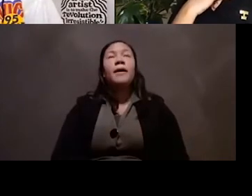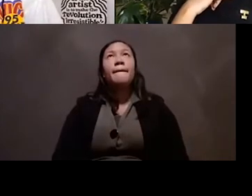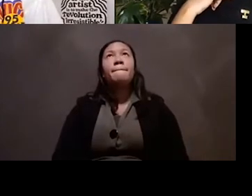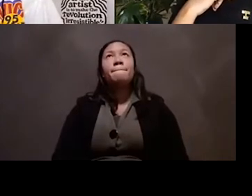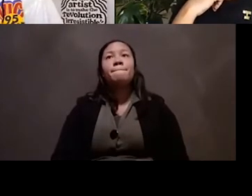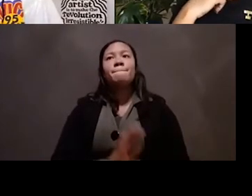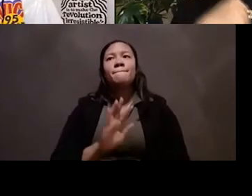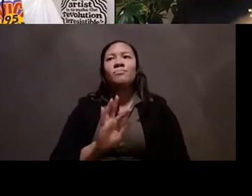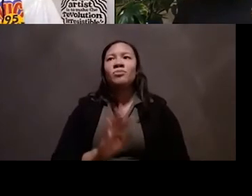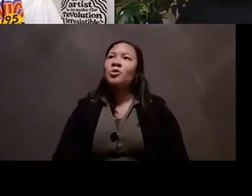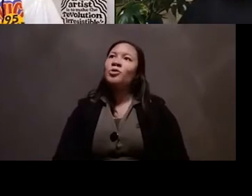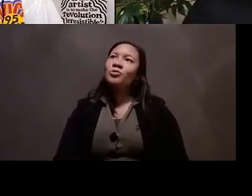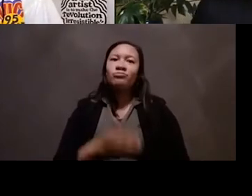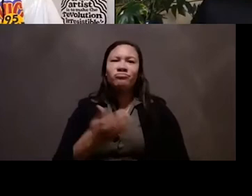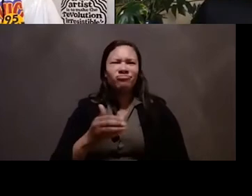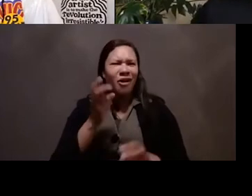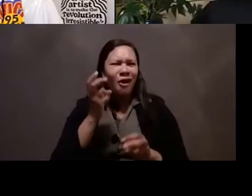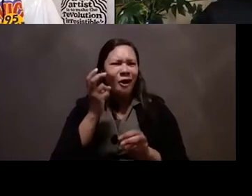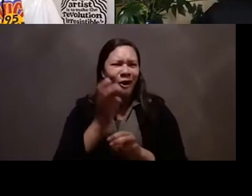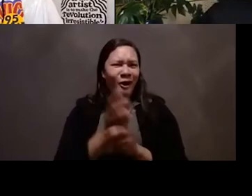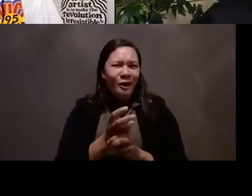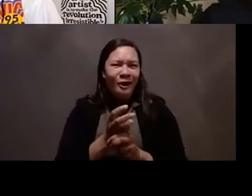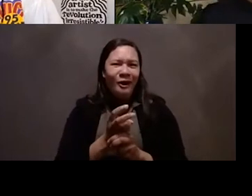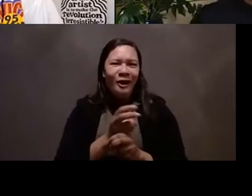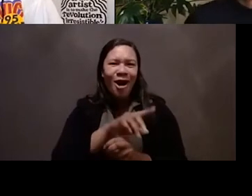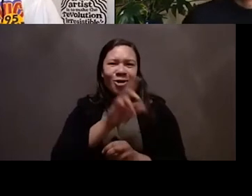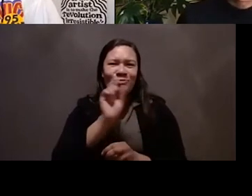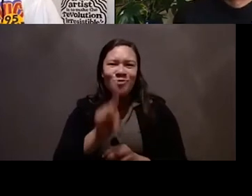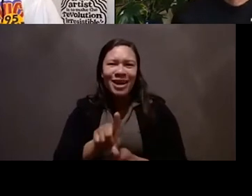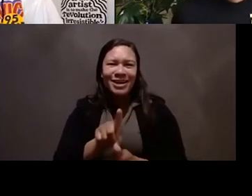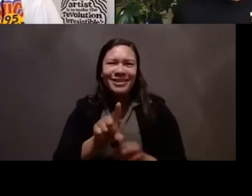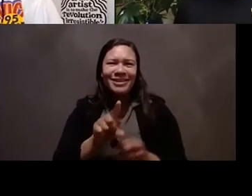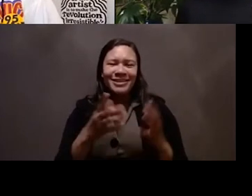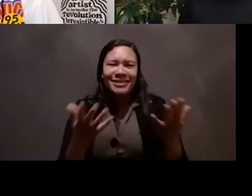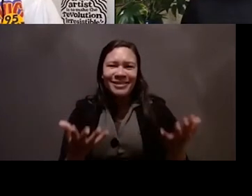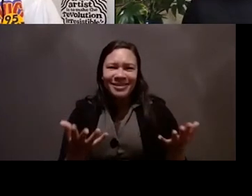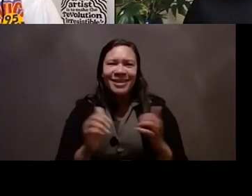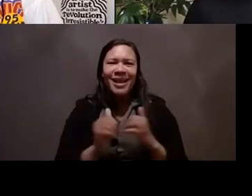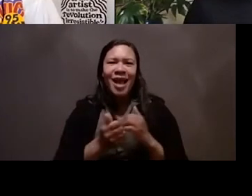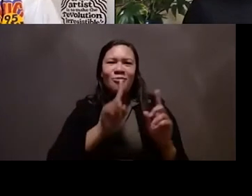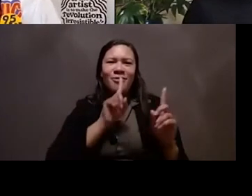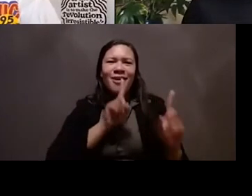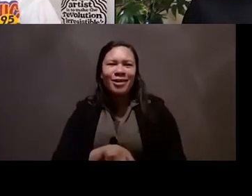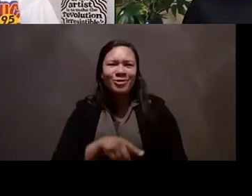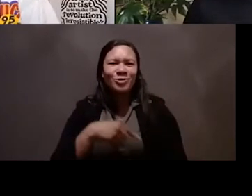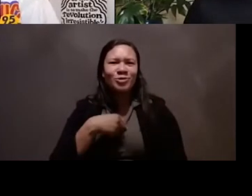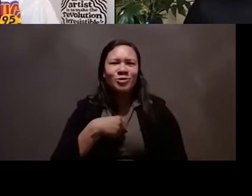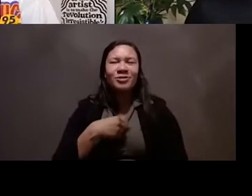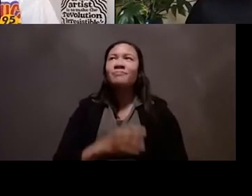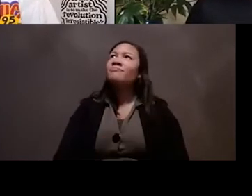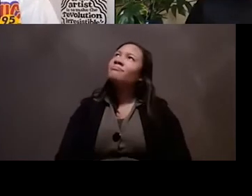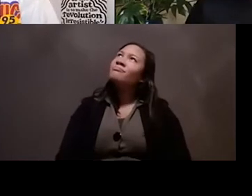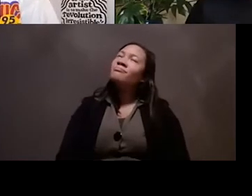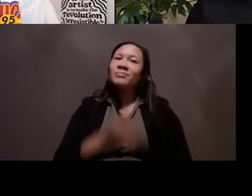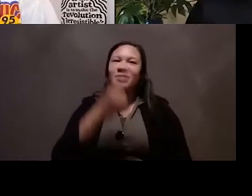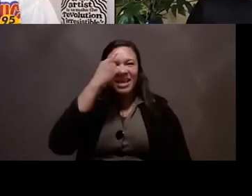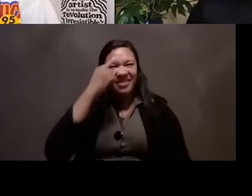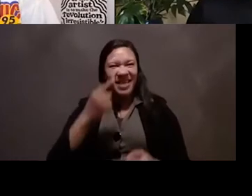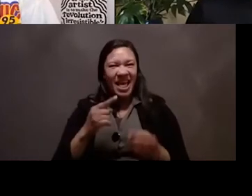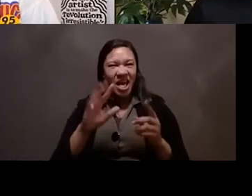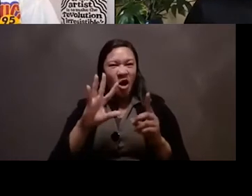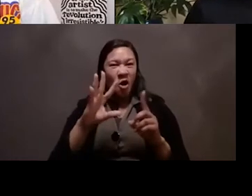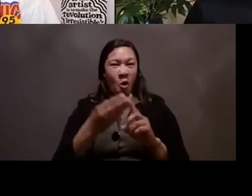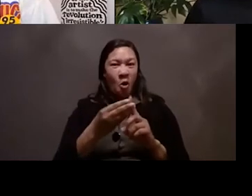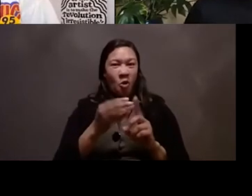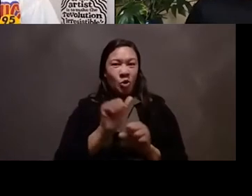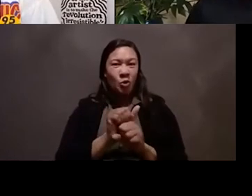it's hard to answer that question. I mean, this is like, I think a lot of this like cultural work is